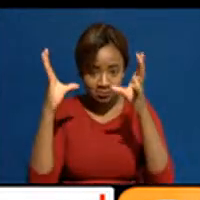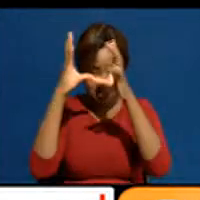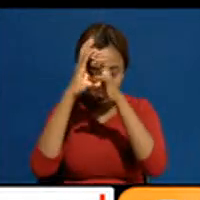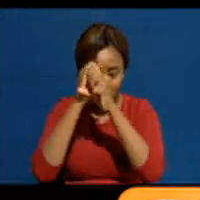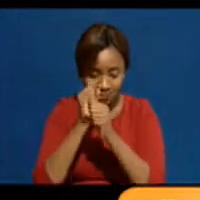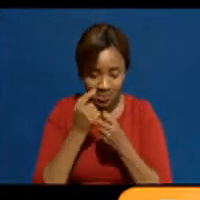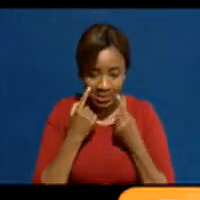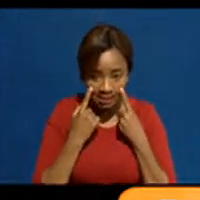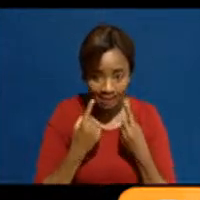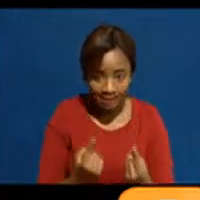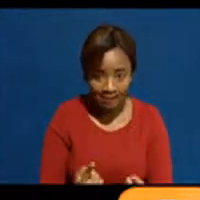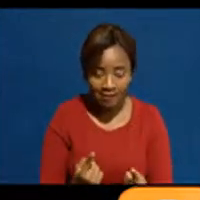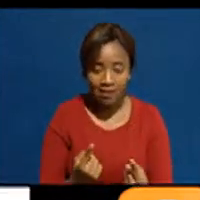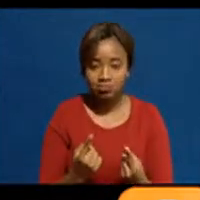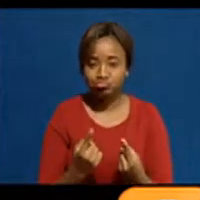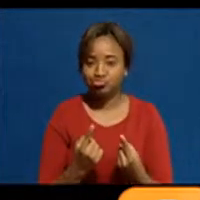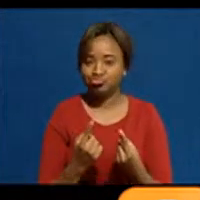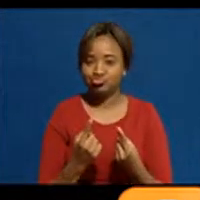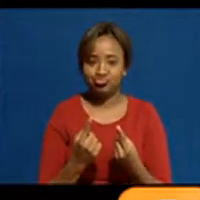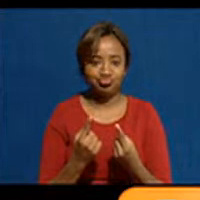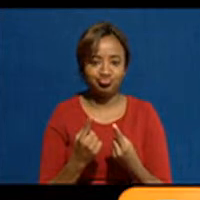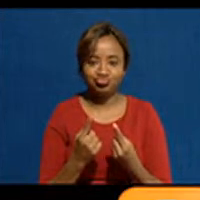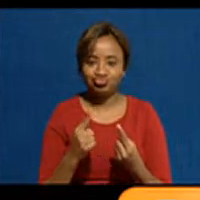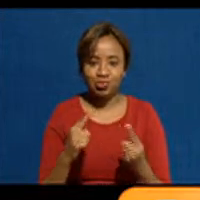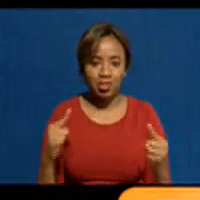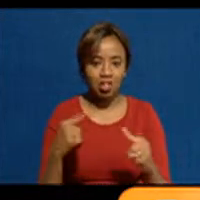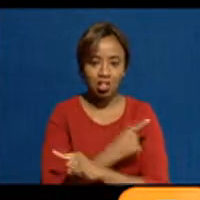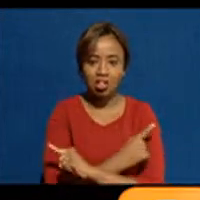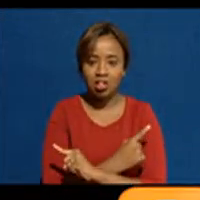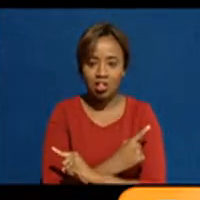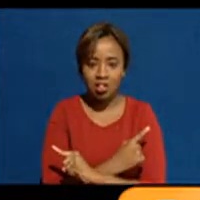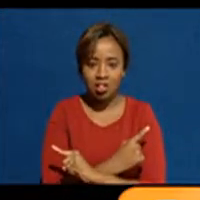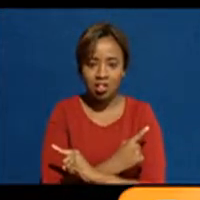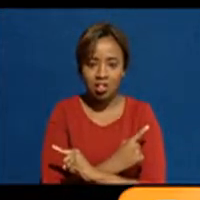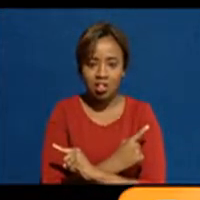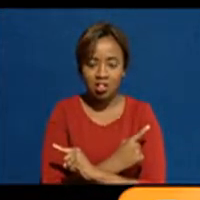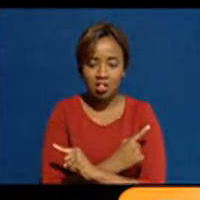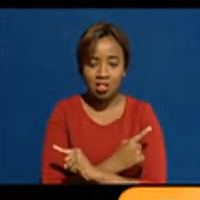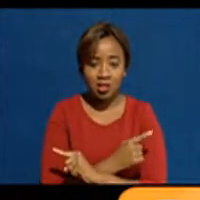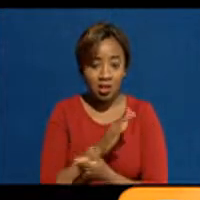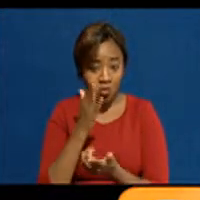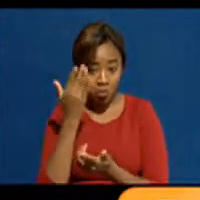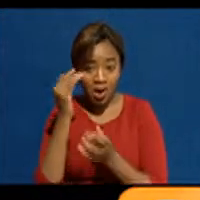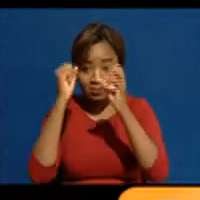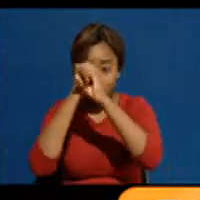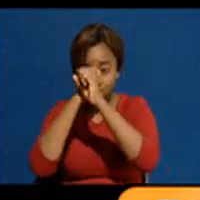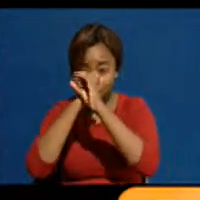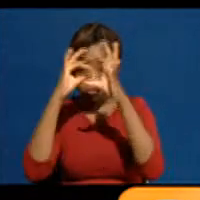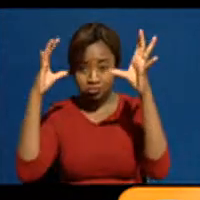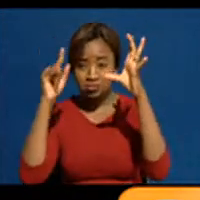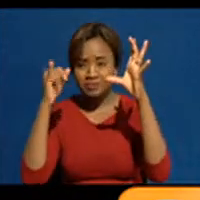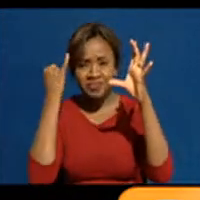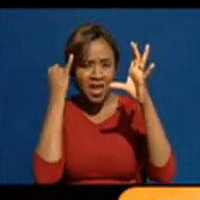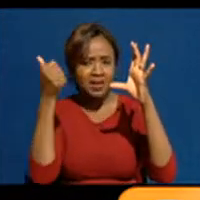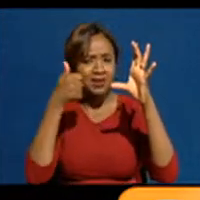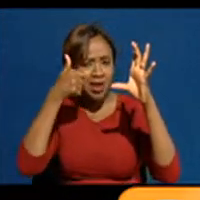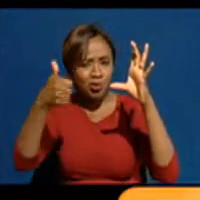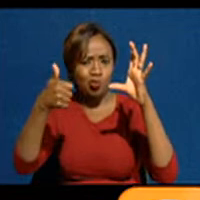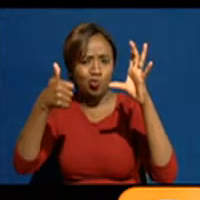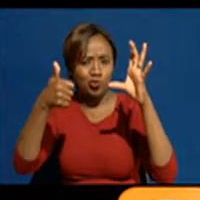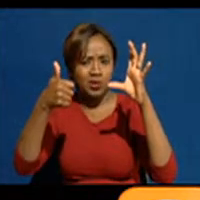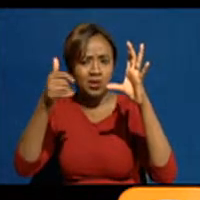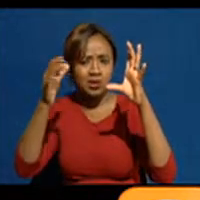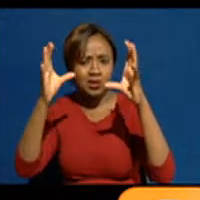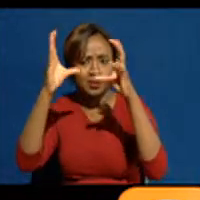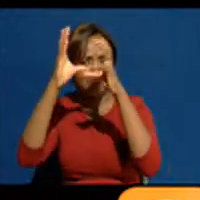way it is being implemented is what is a challenge. First of all, I'd like to say that in terms of trainings, in